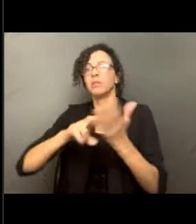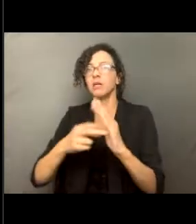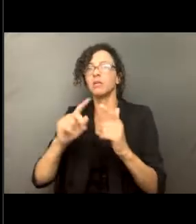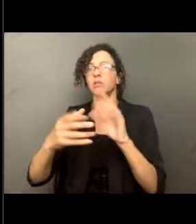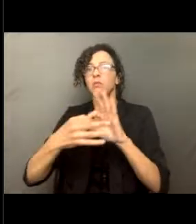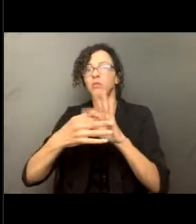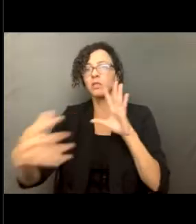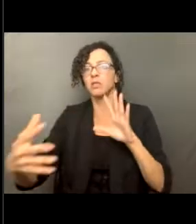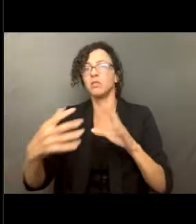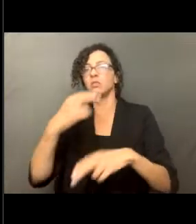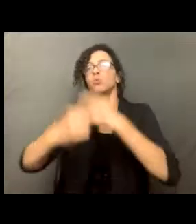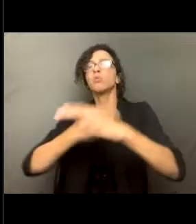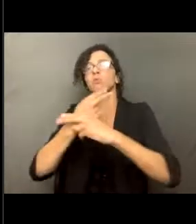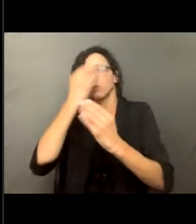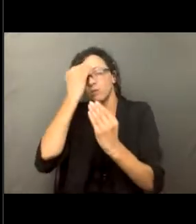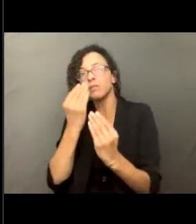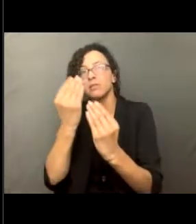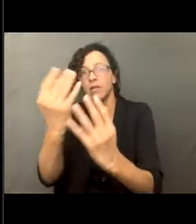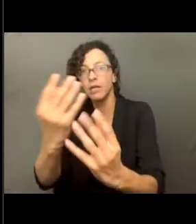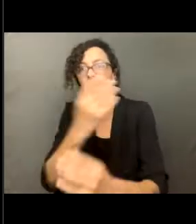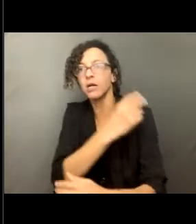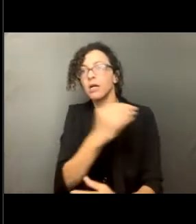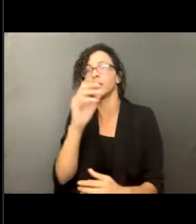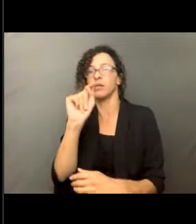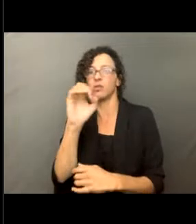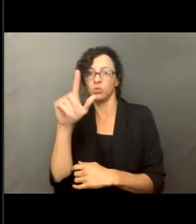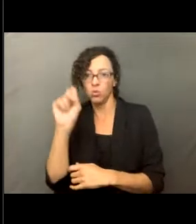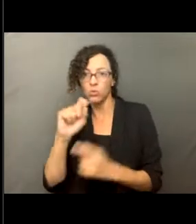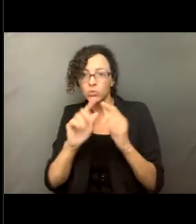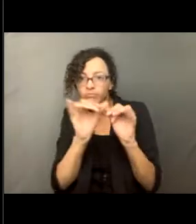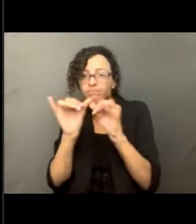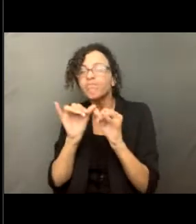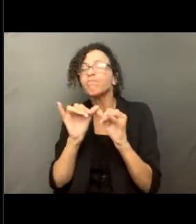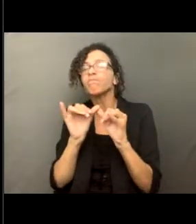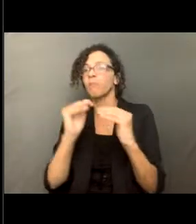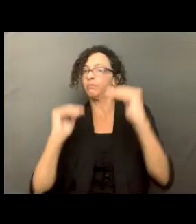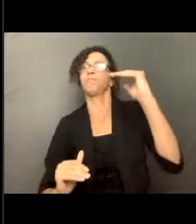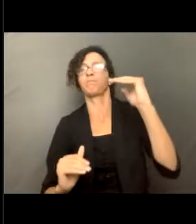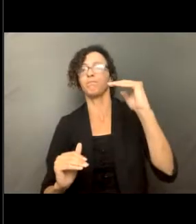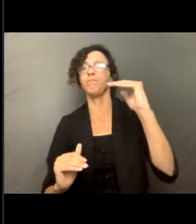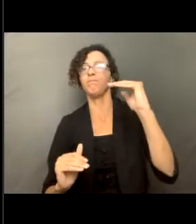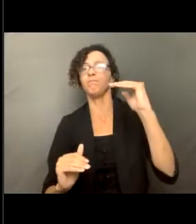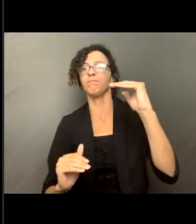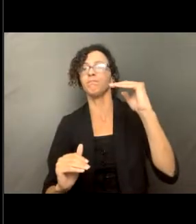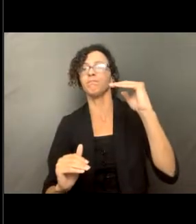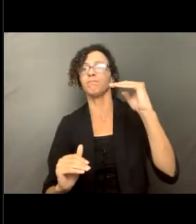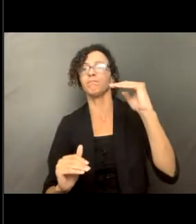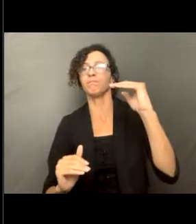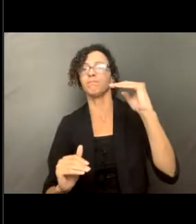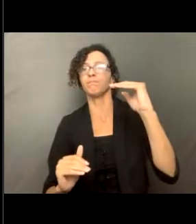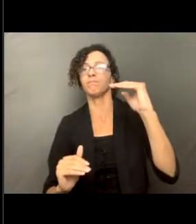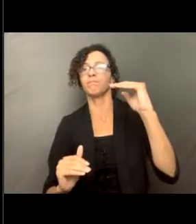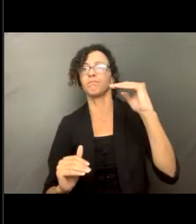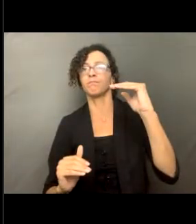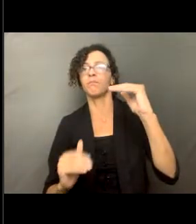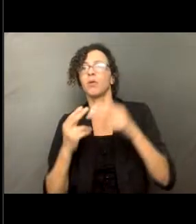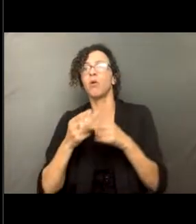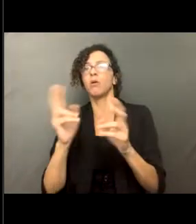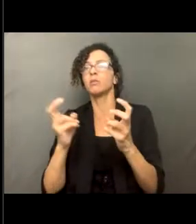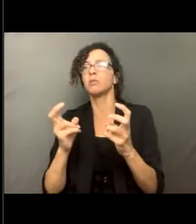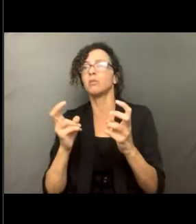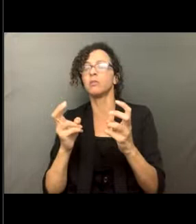universal data and tools to measure disadvantage called with climate. It's called